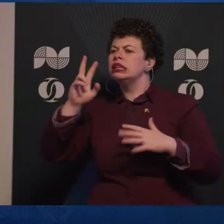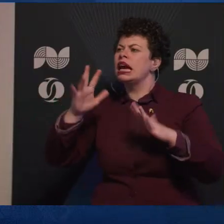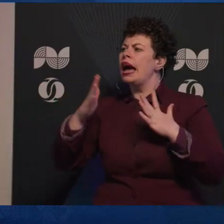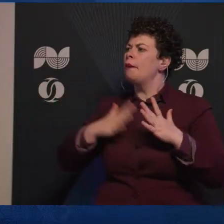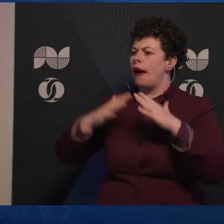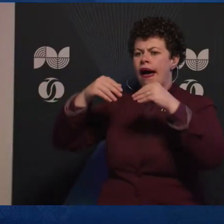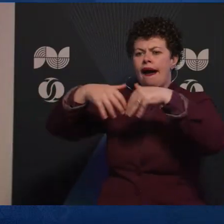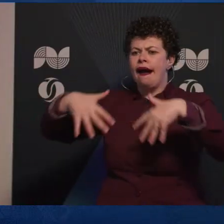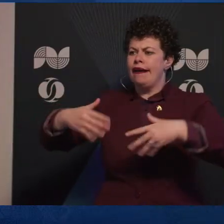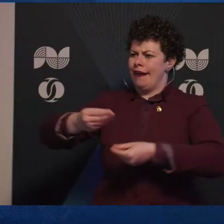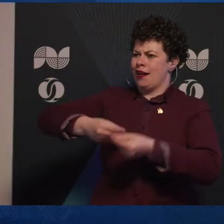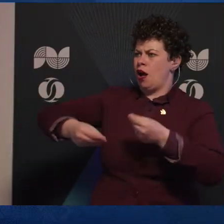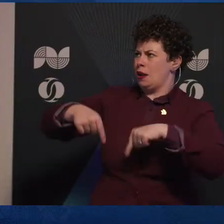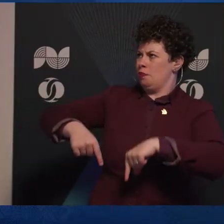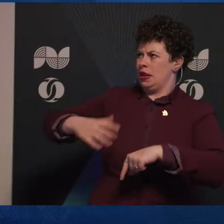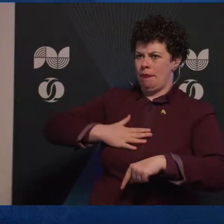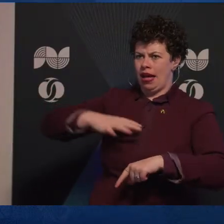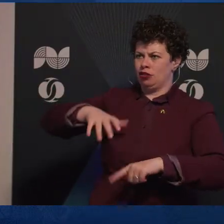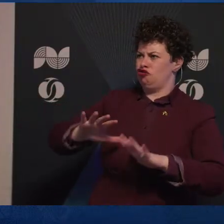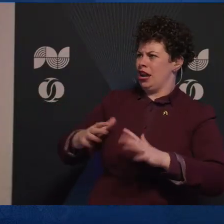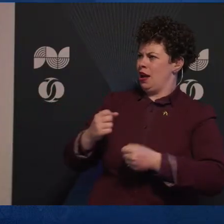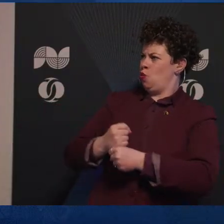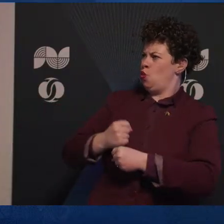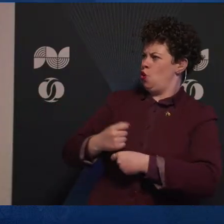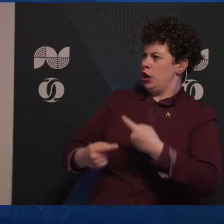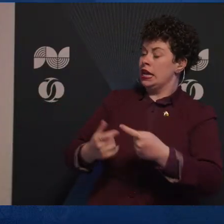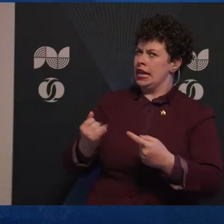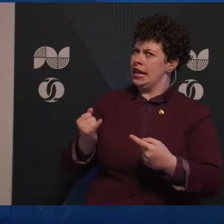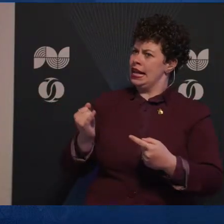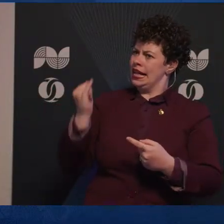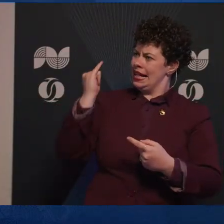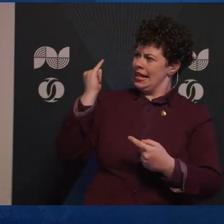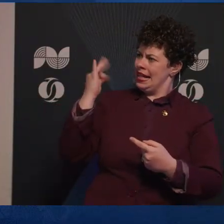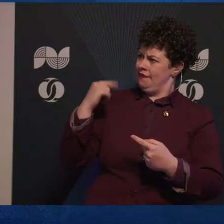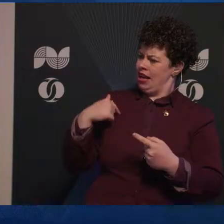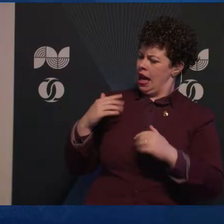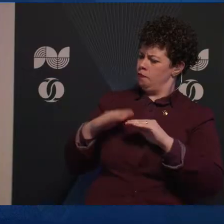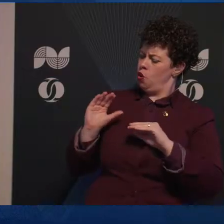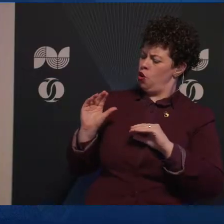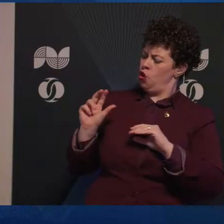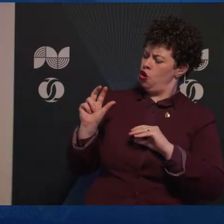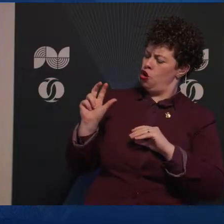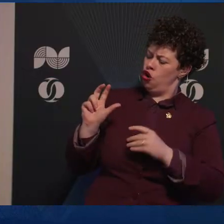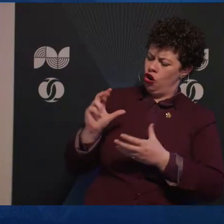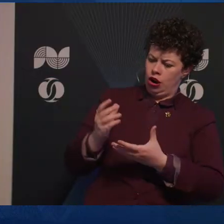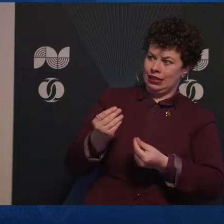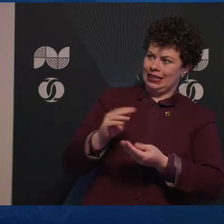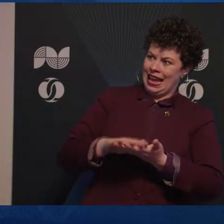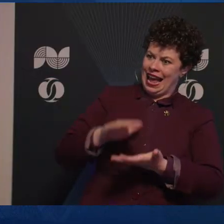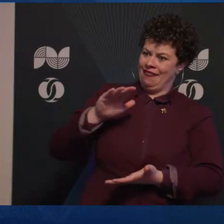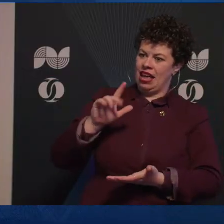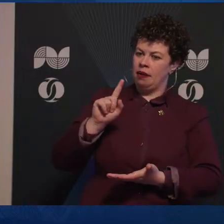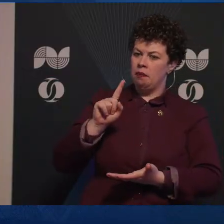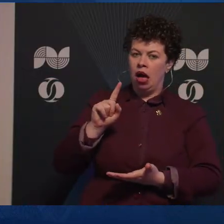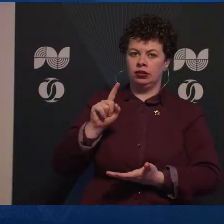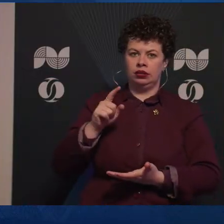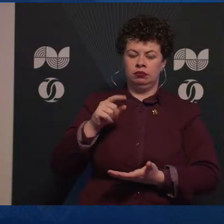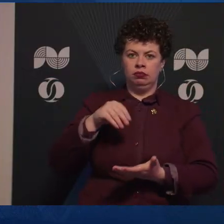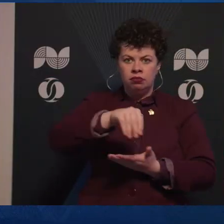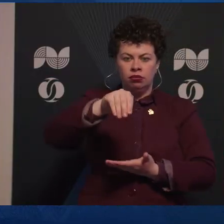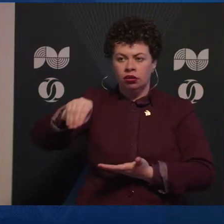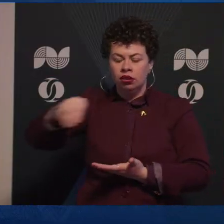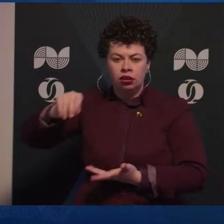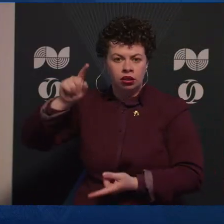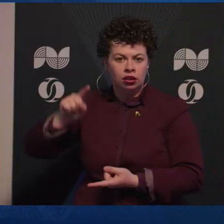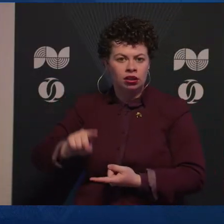my economy? If I am more investment-based, or I have large savings but very high consumption. So in economies